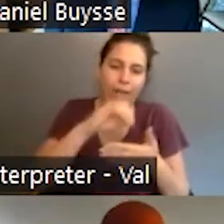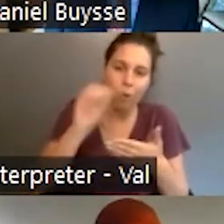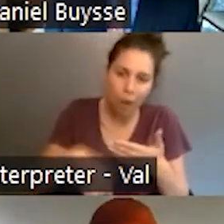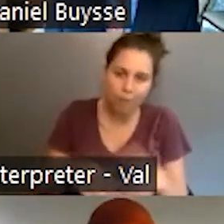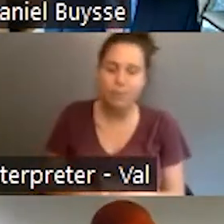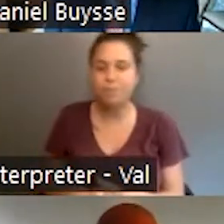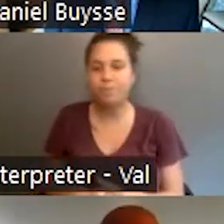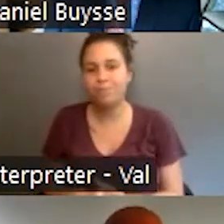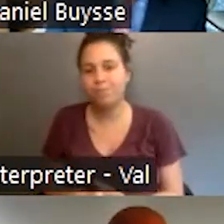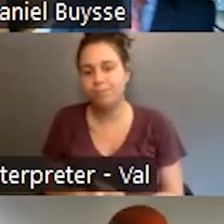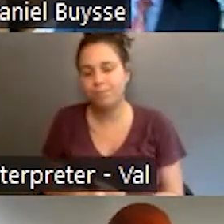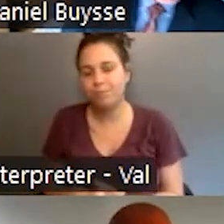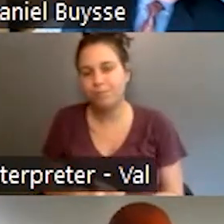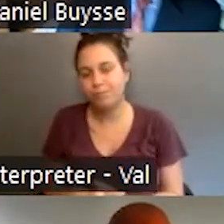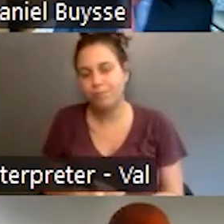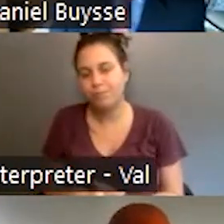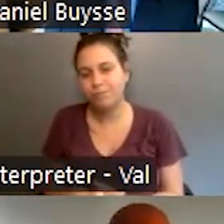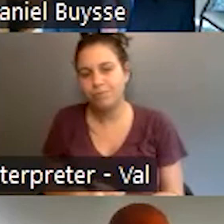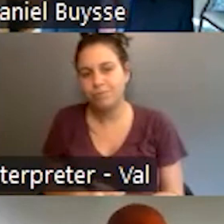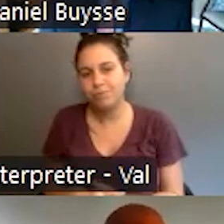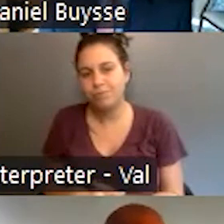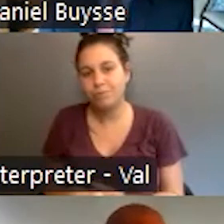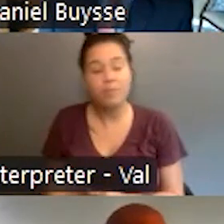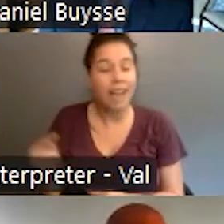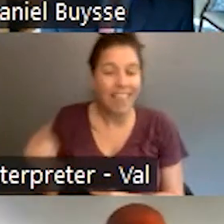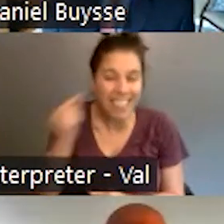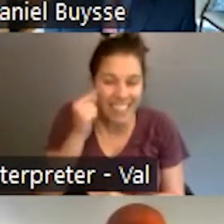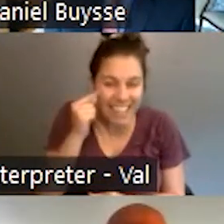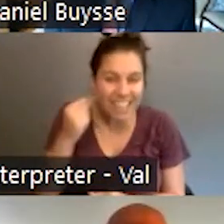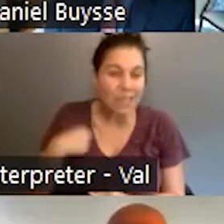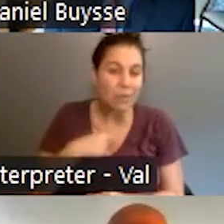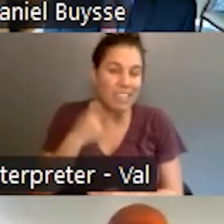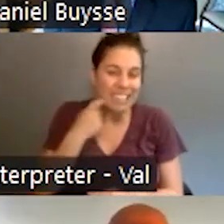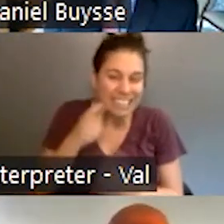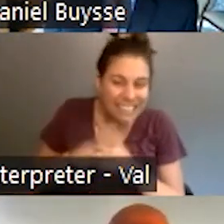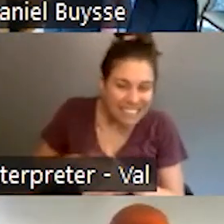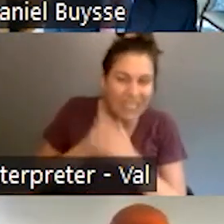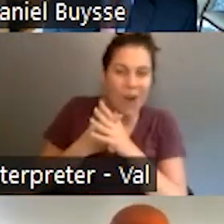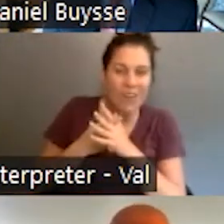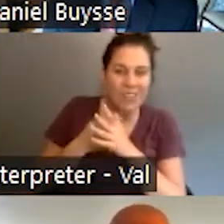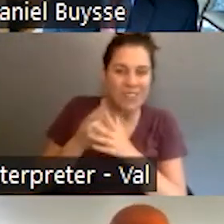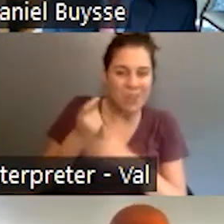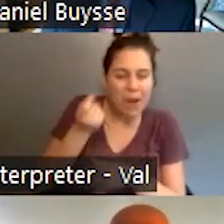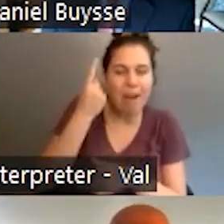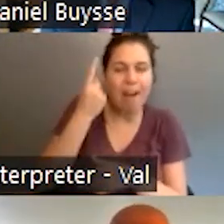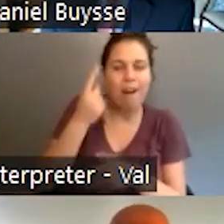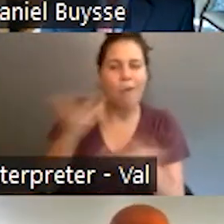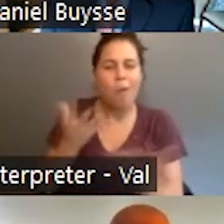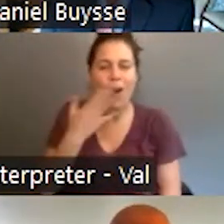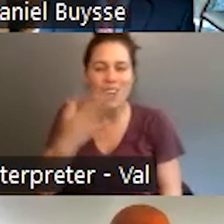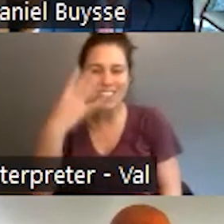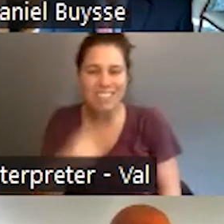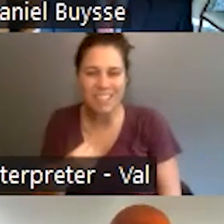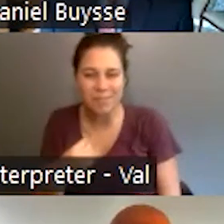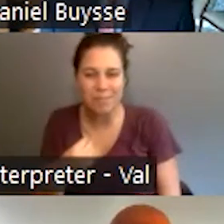think that we have started to gain some traction on this question of what is good sleep. And I know that I'm